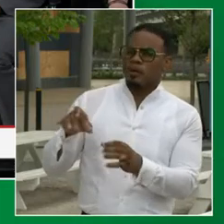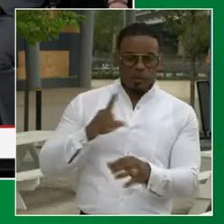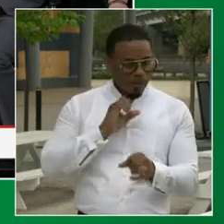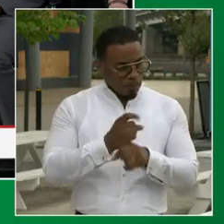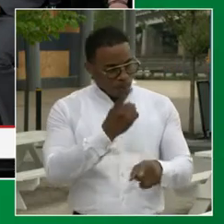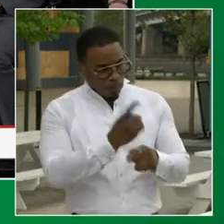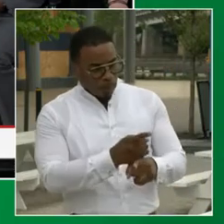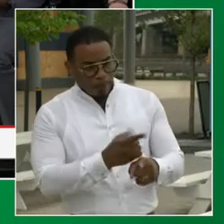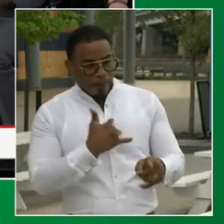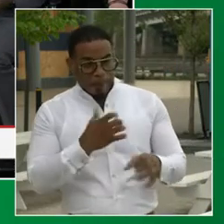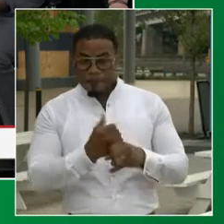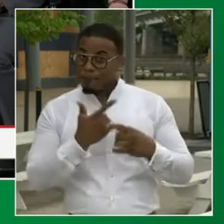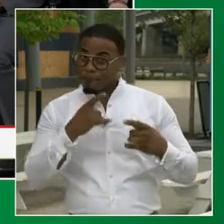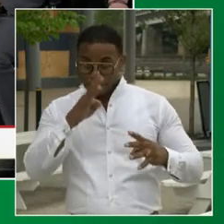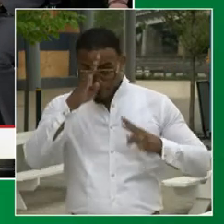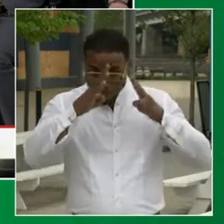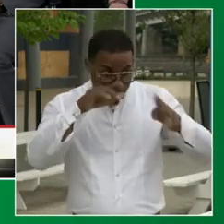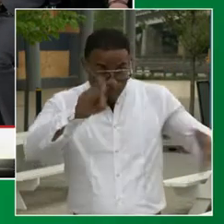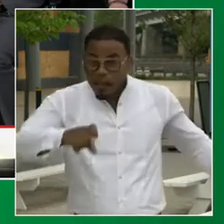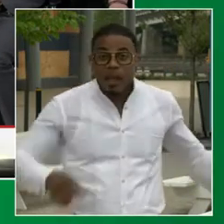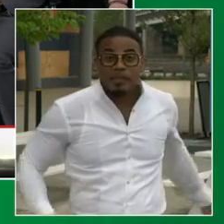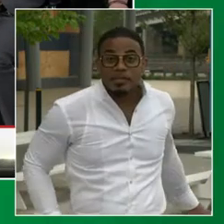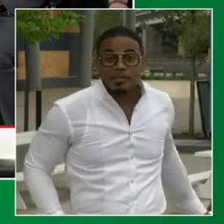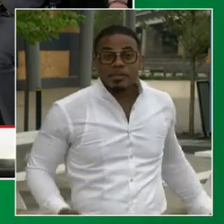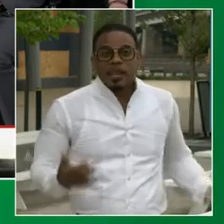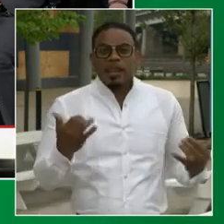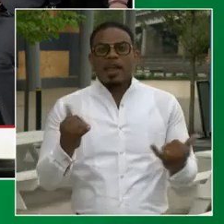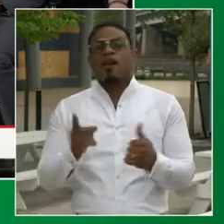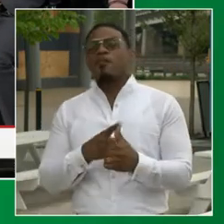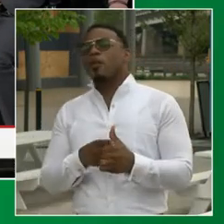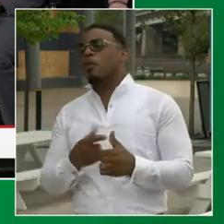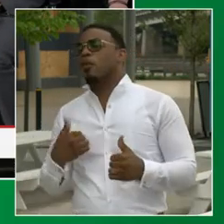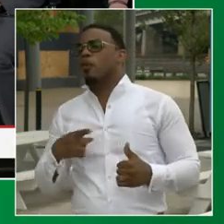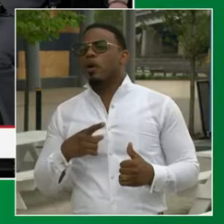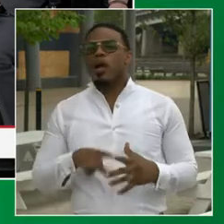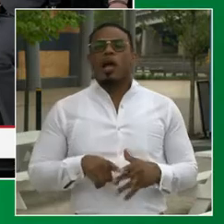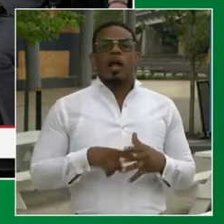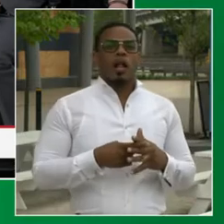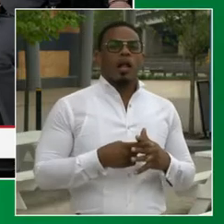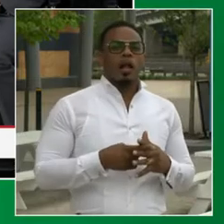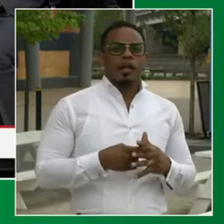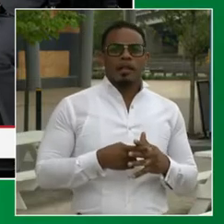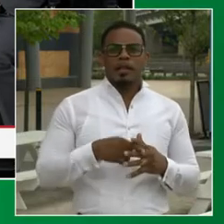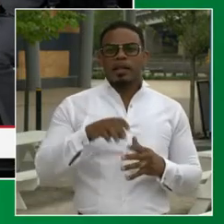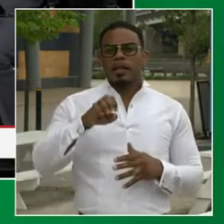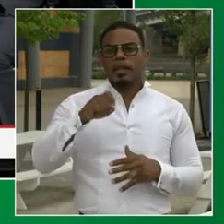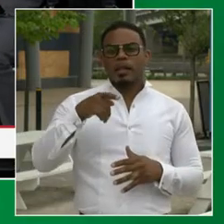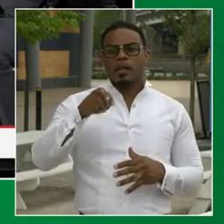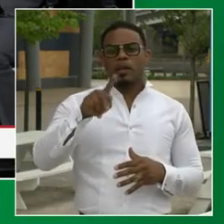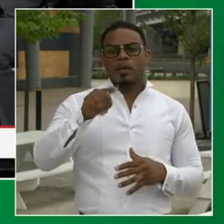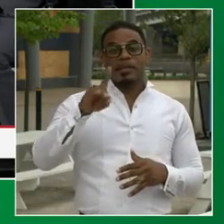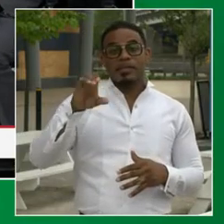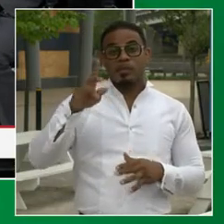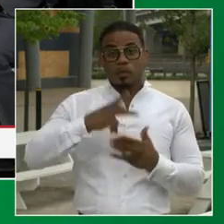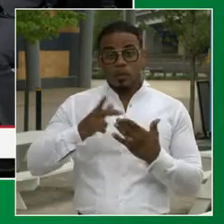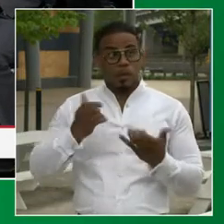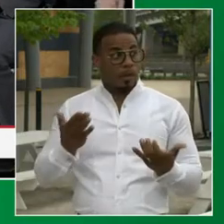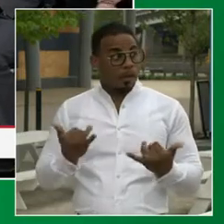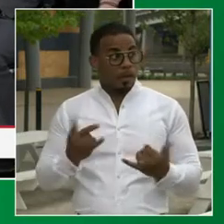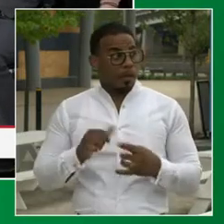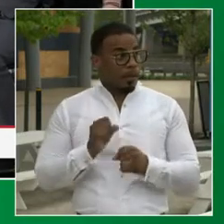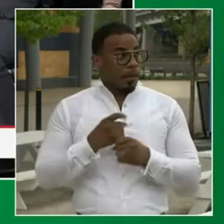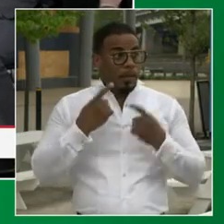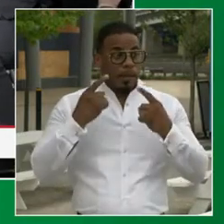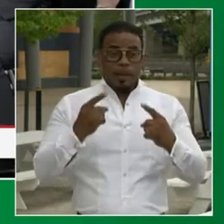absolutely correct. We got to be creative. So now, first of all, we relaunched the ExportDC program, and that's why we're here today, to make